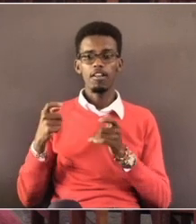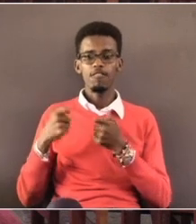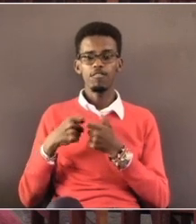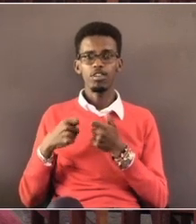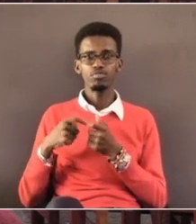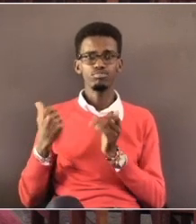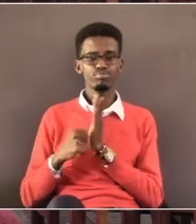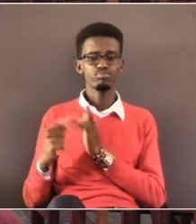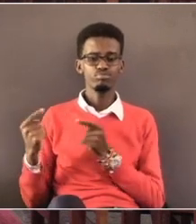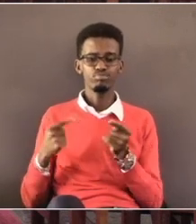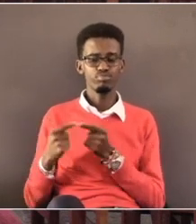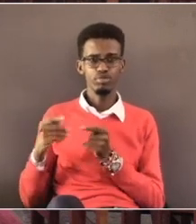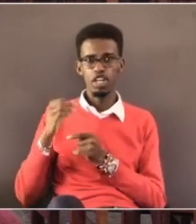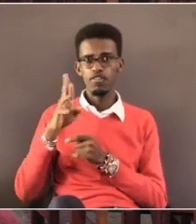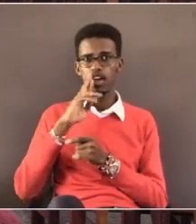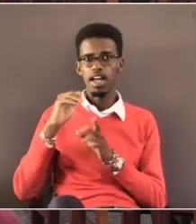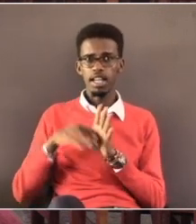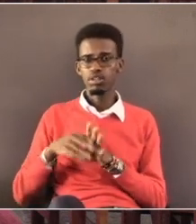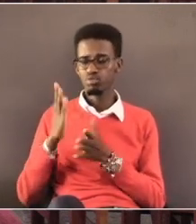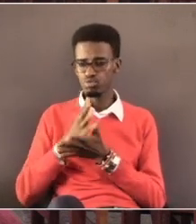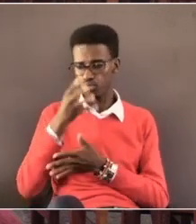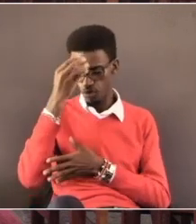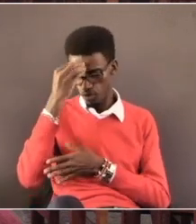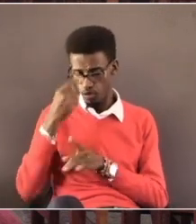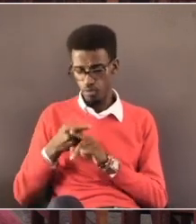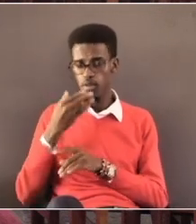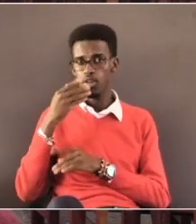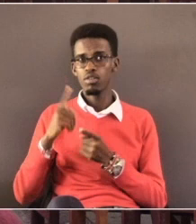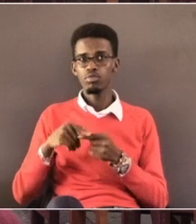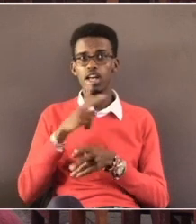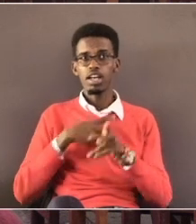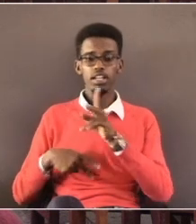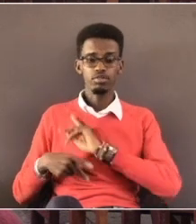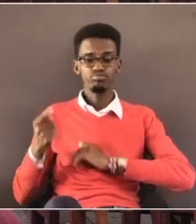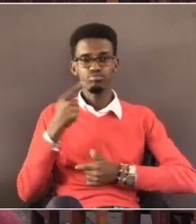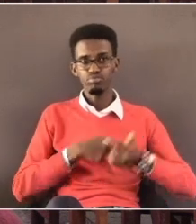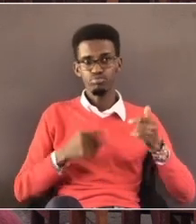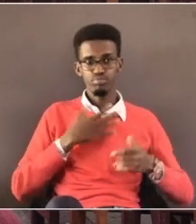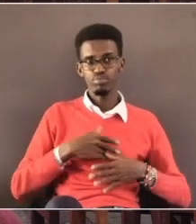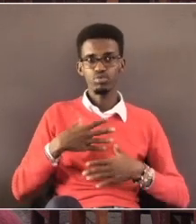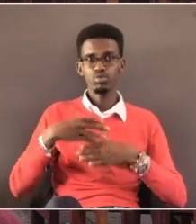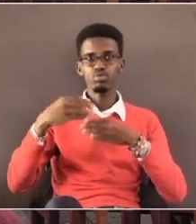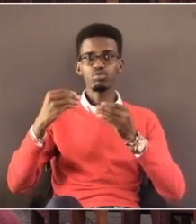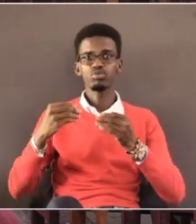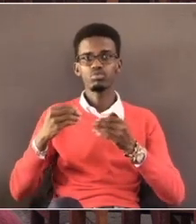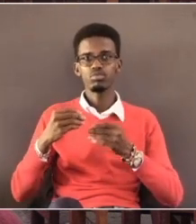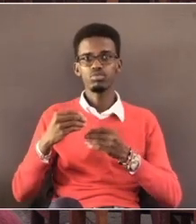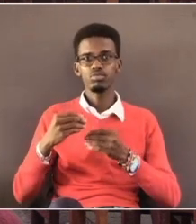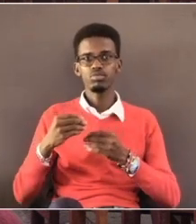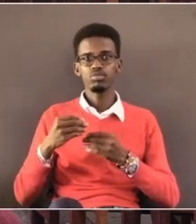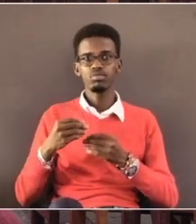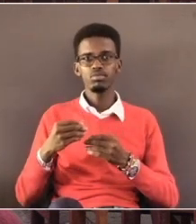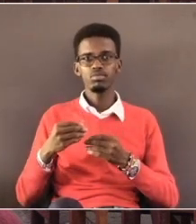violence, if you are angry from here to kingdom come, walk, scream into a pillow,